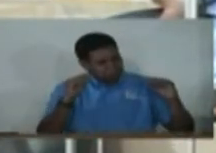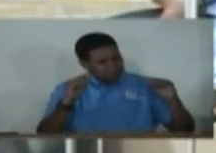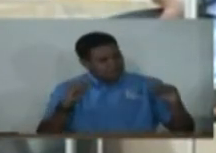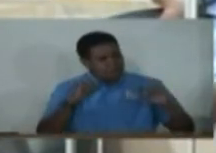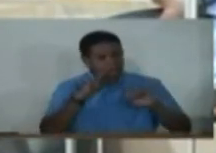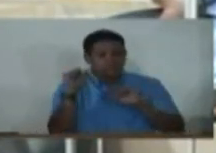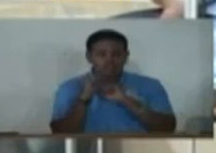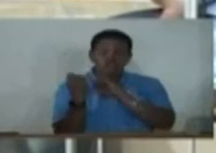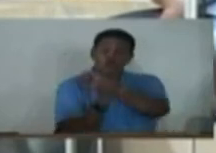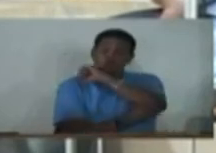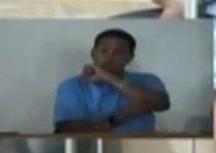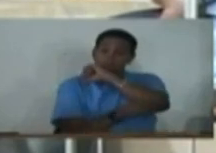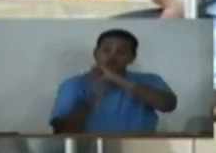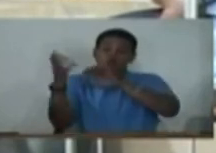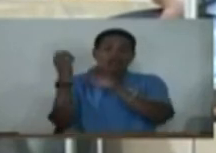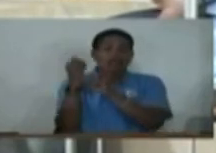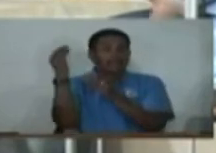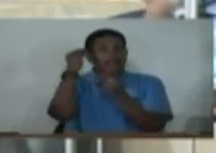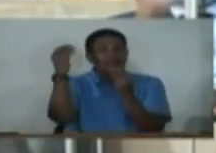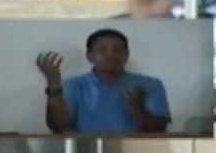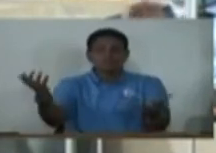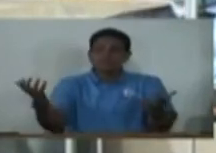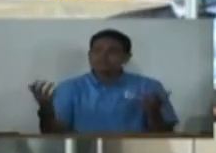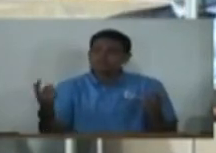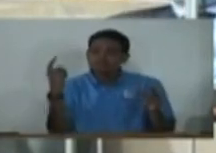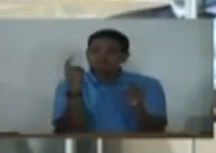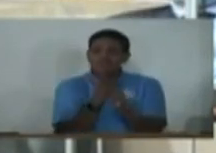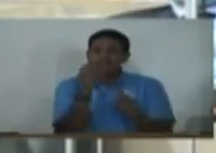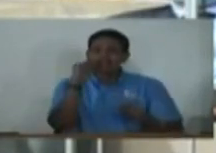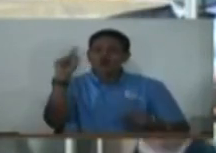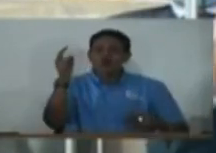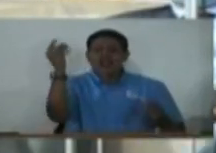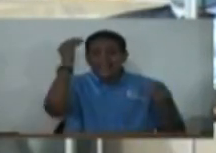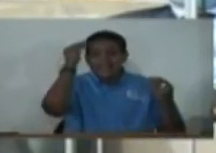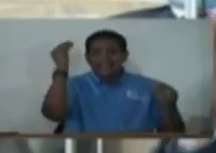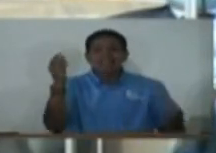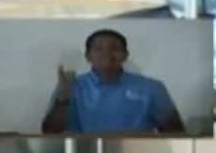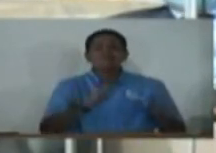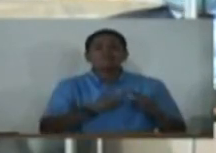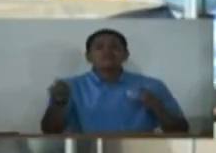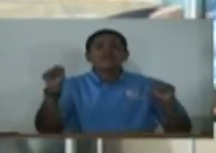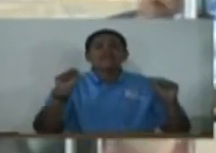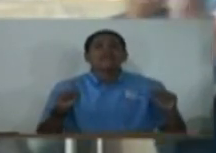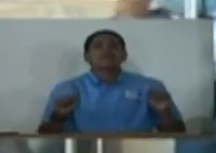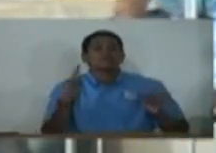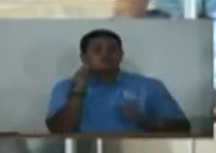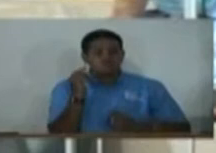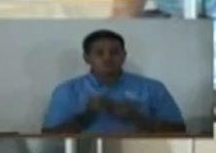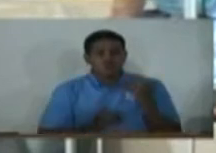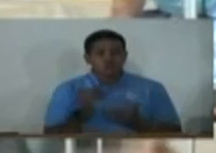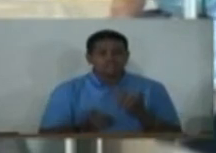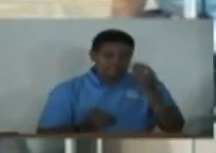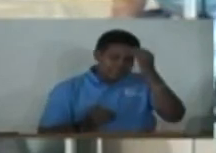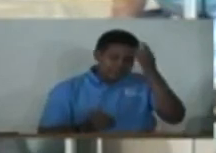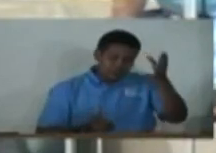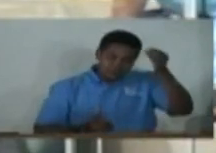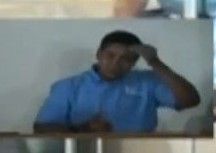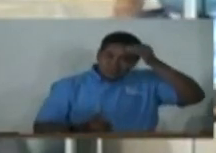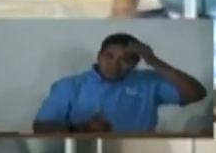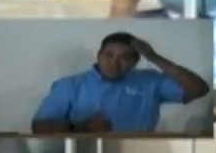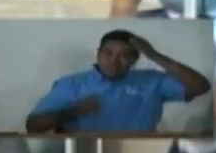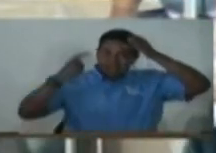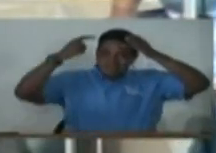poor get information, not just information, but that they are able to process it into knowledge and have that